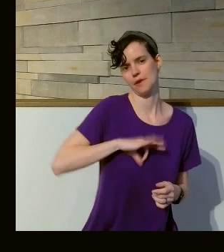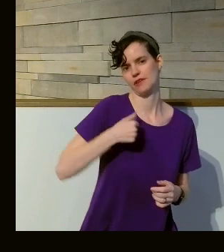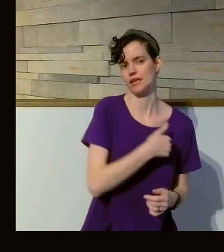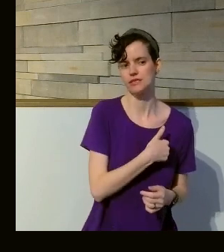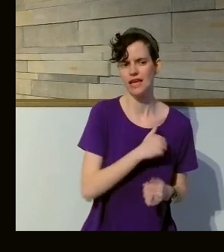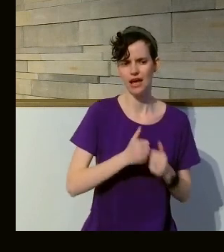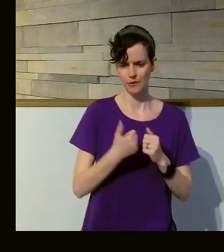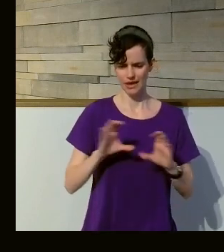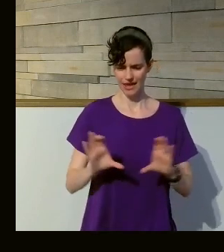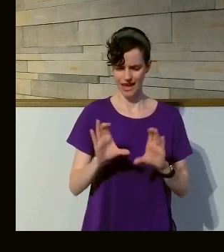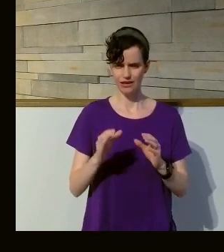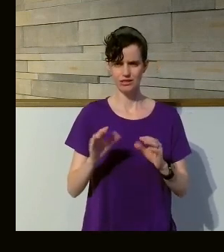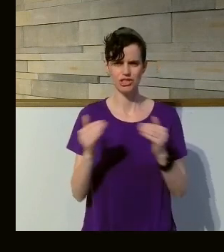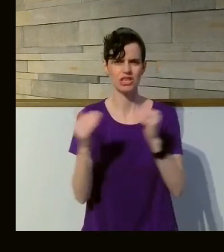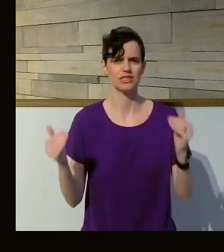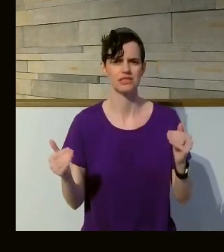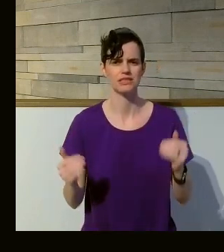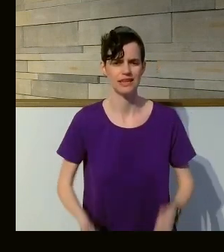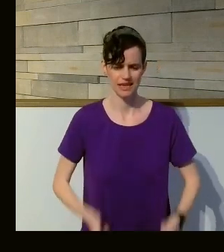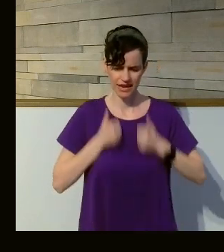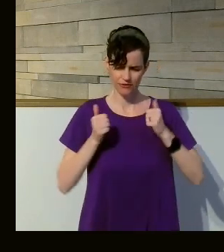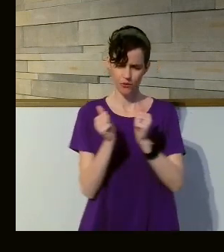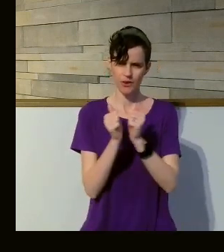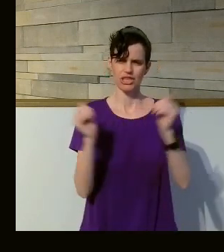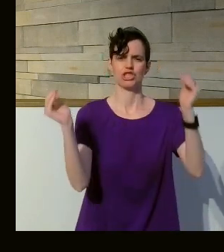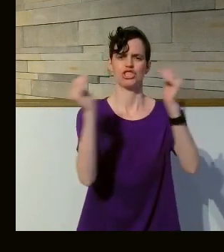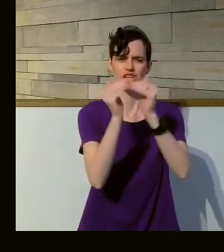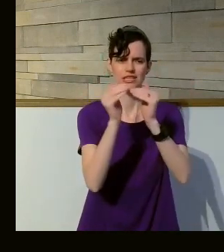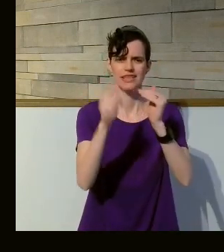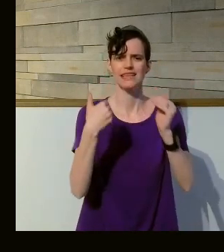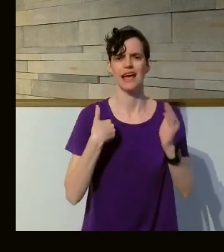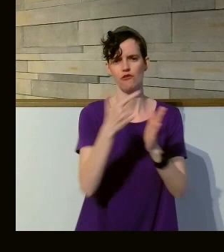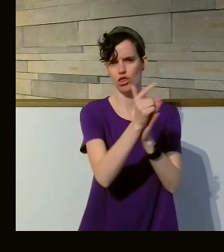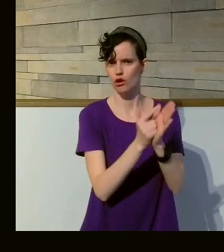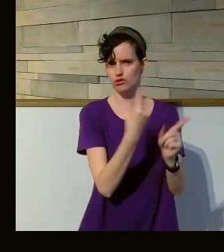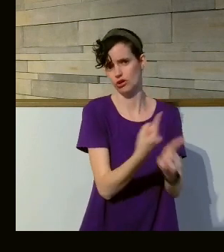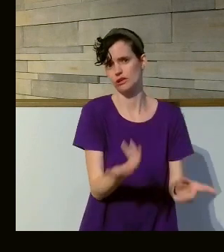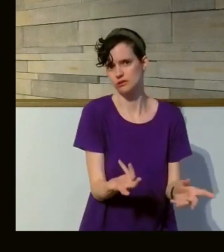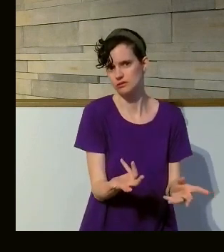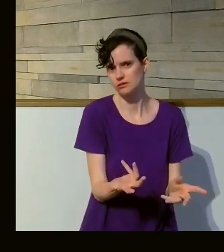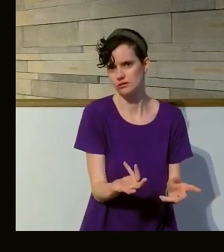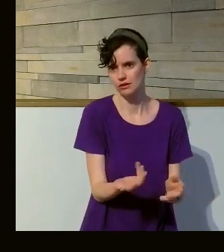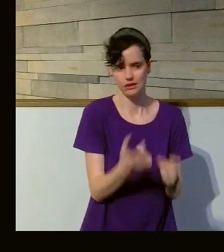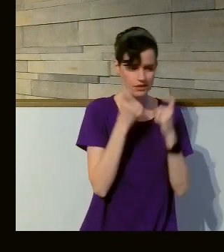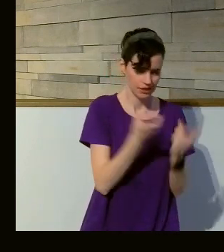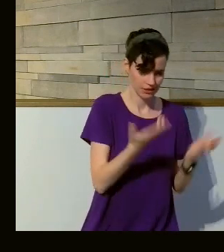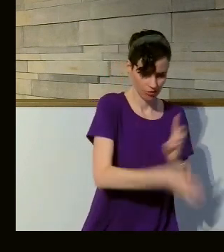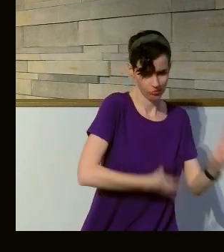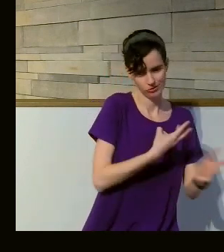justly? Folks, to live with justice, we've got to have laws, right? I mean, sin's in the